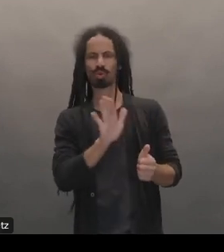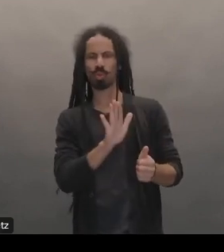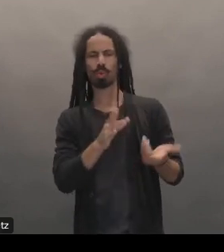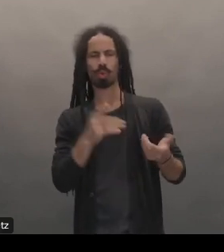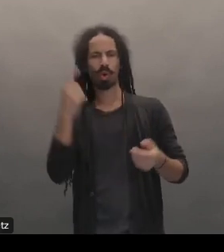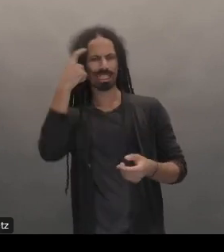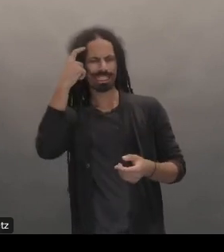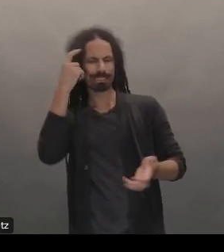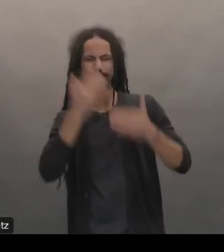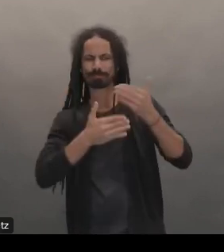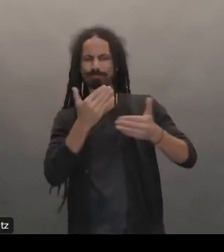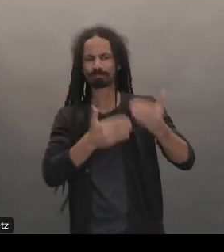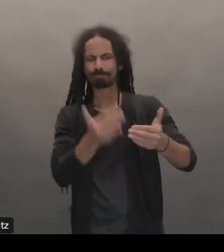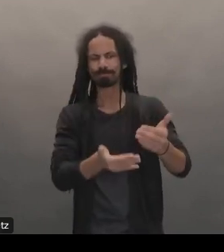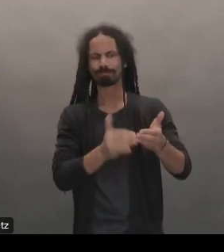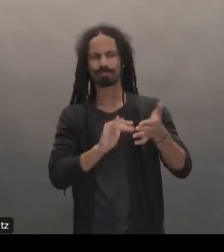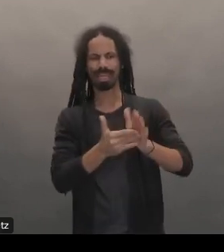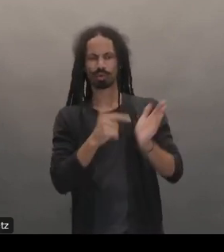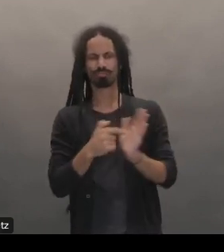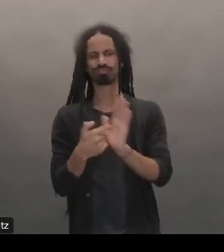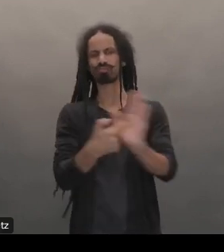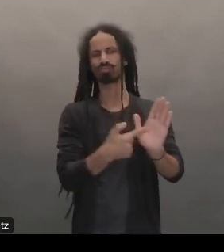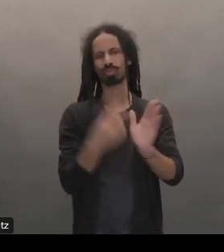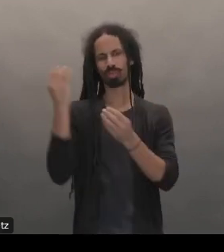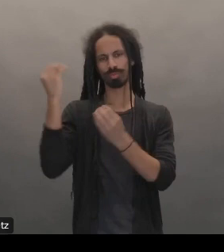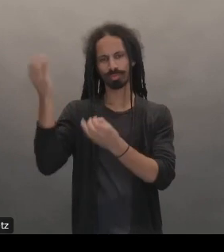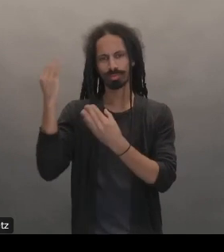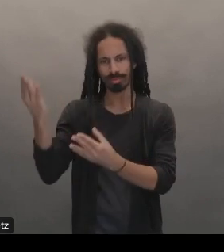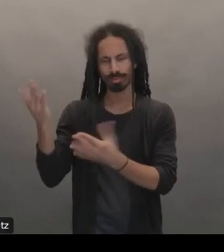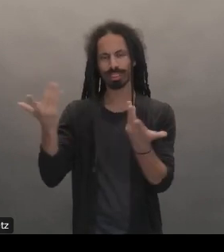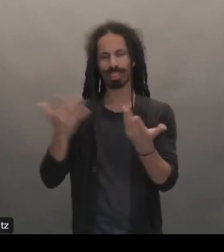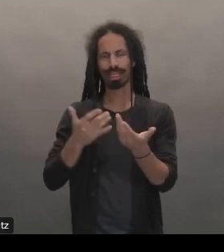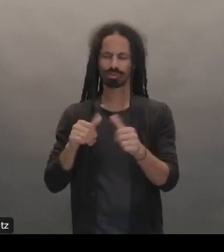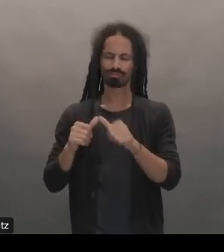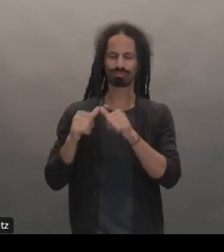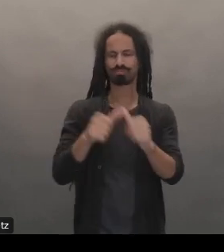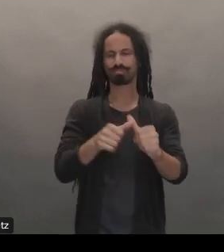you've organized the information or how you've presented the information as they read throughout the